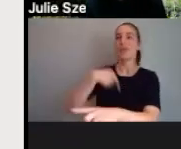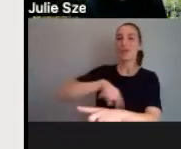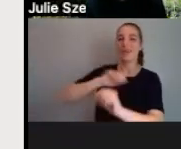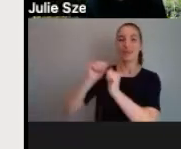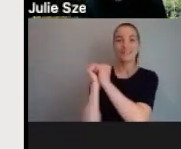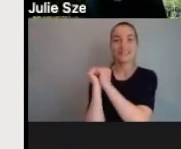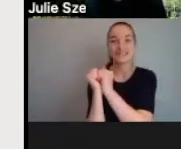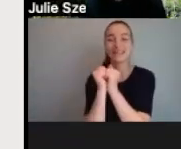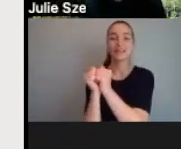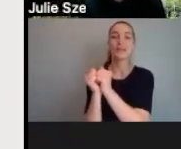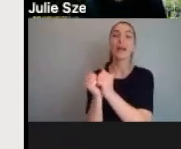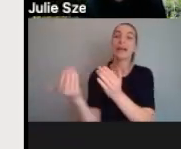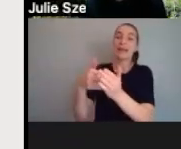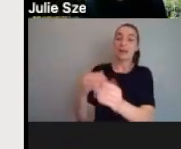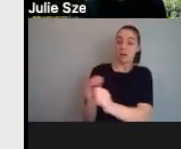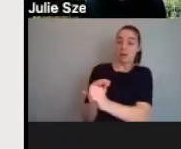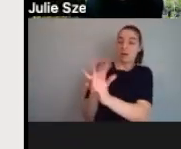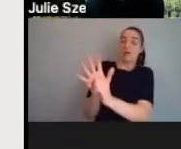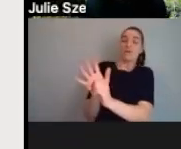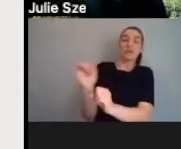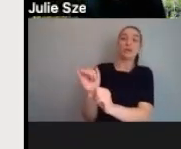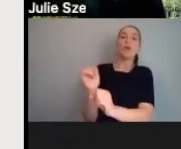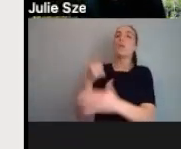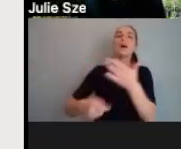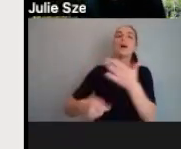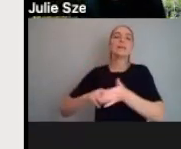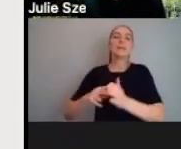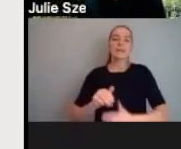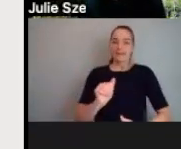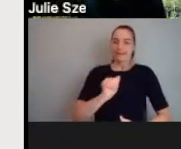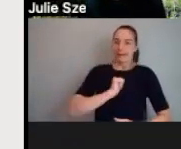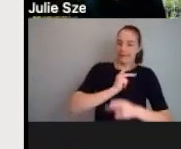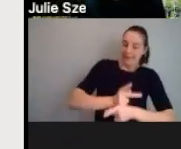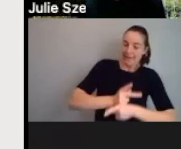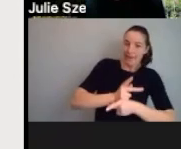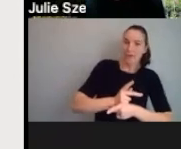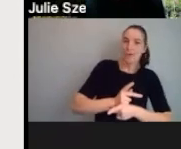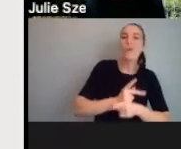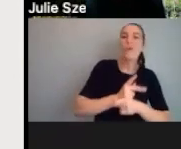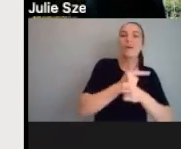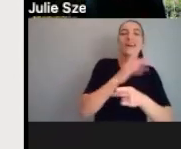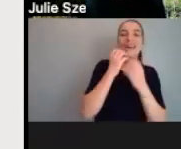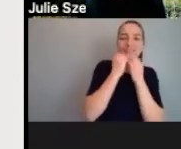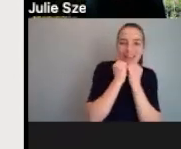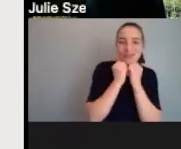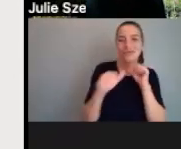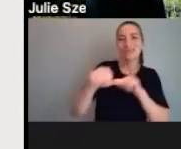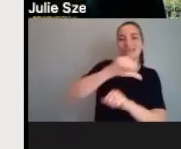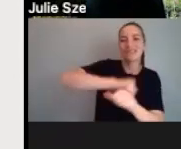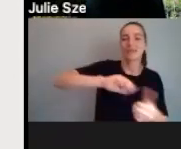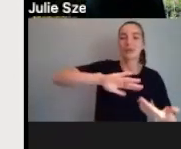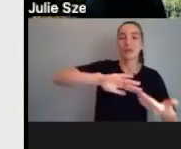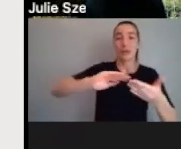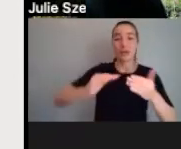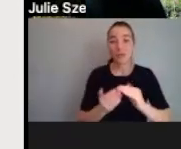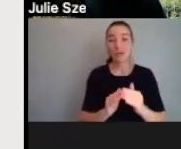and mutual aid looks like that's communal and not just, um, sort of individualized. Um, so environmental justice and